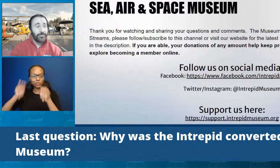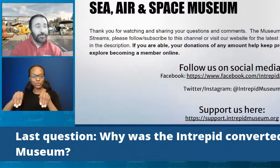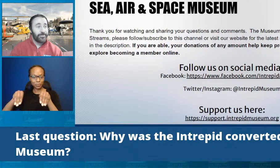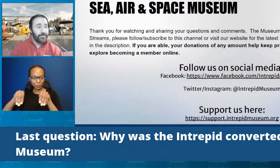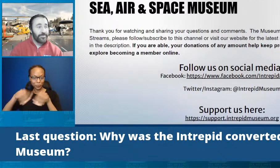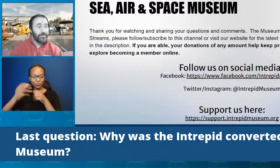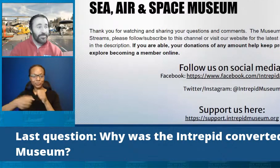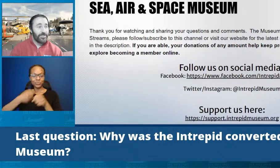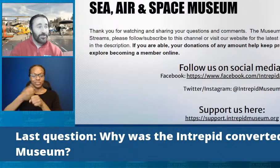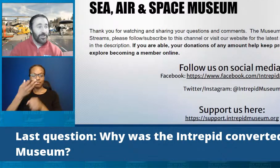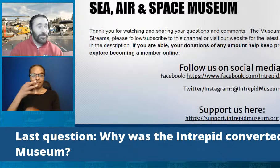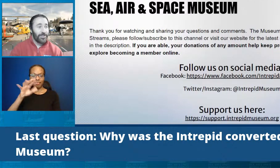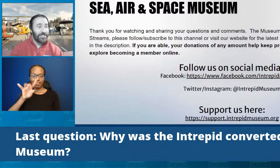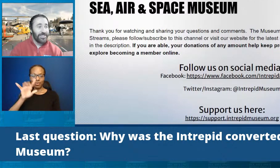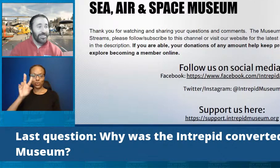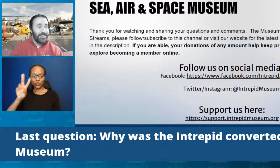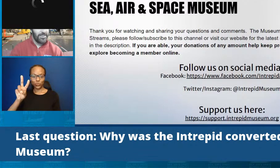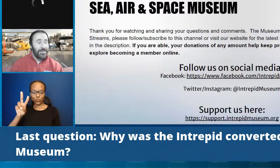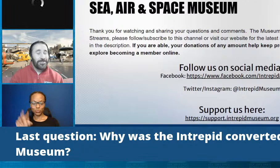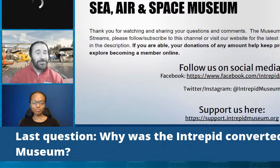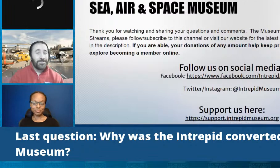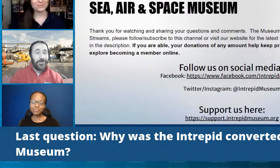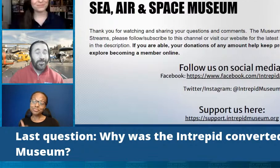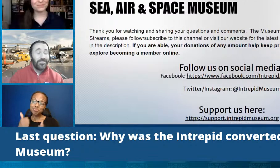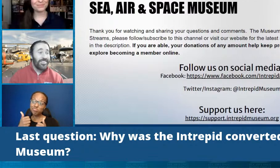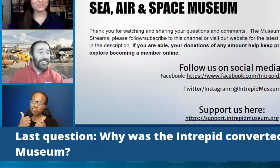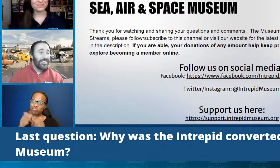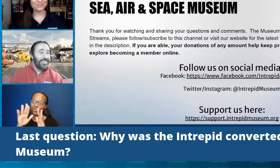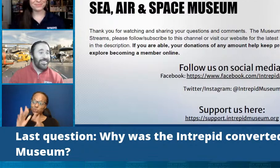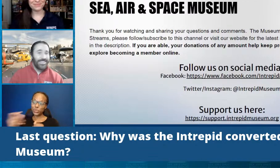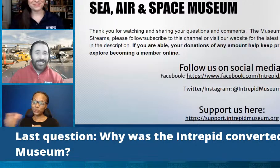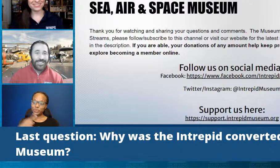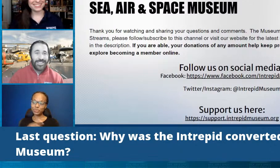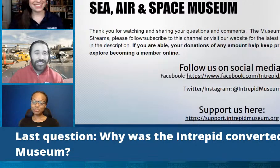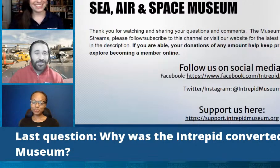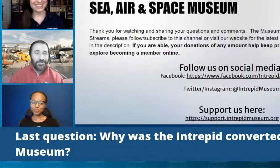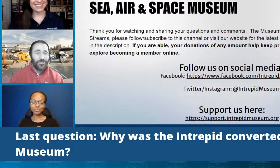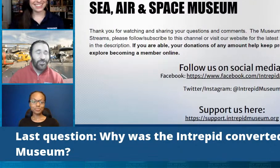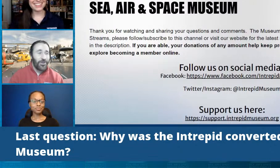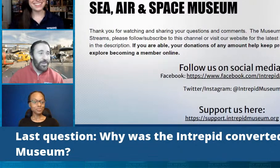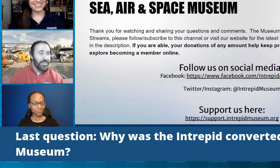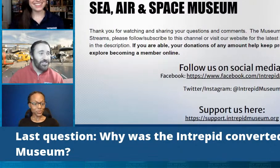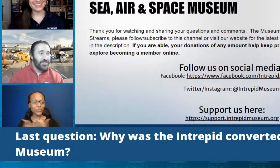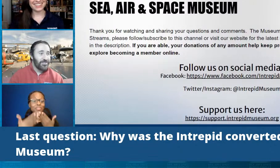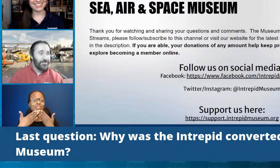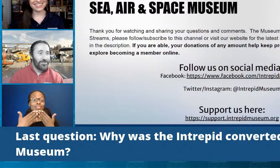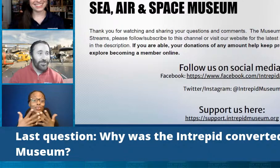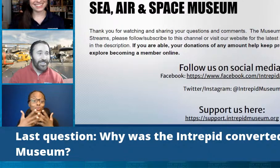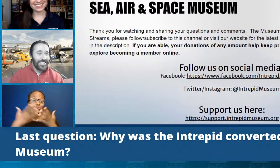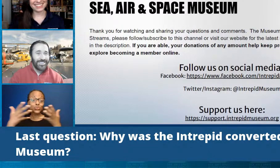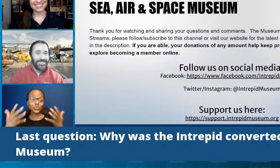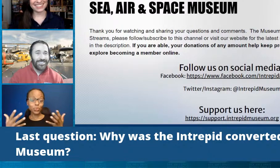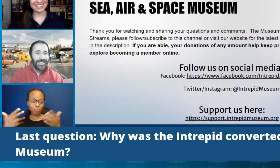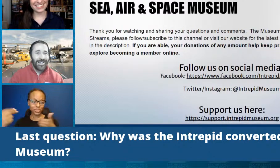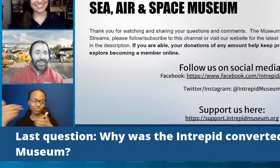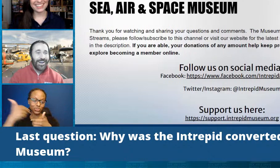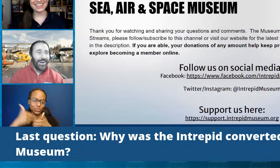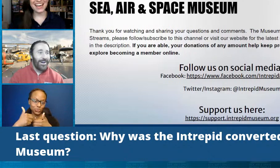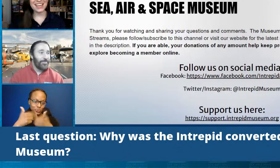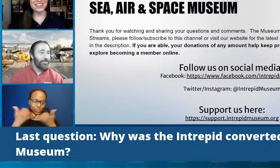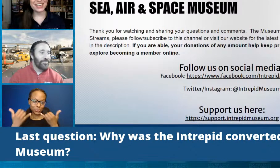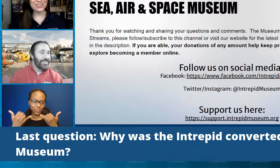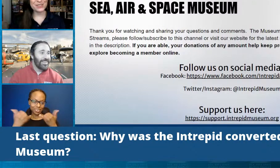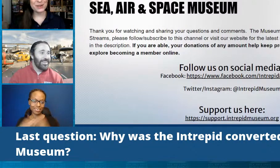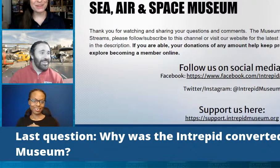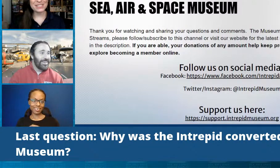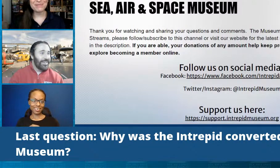1982. Great question. So thank you so much for joining us.